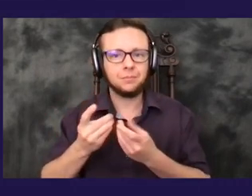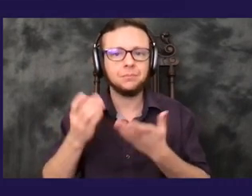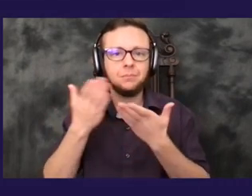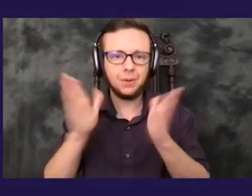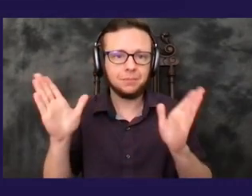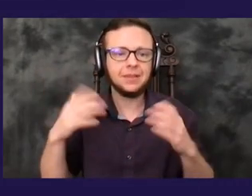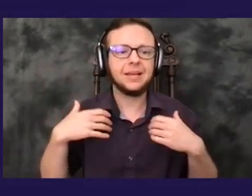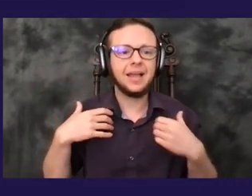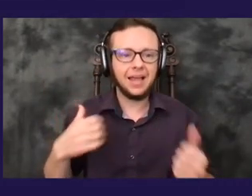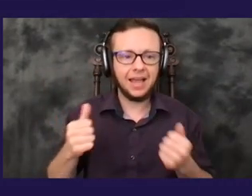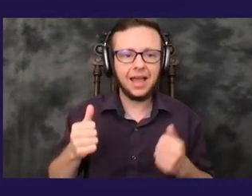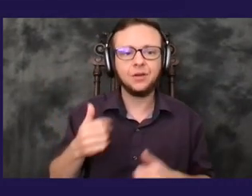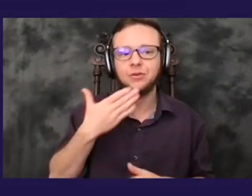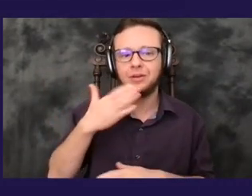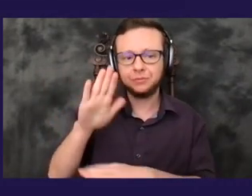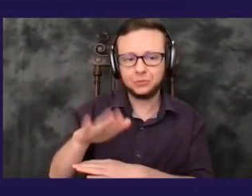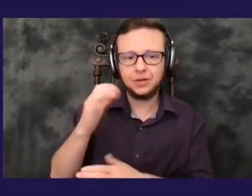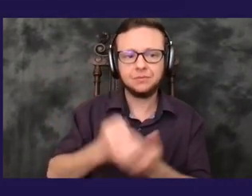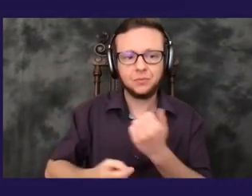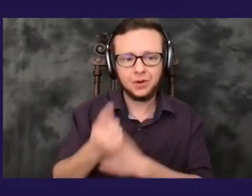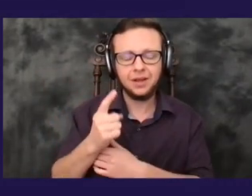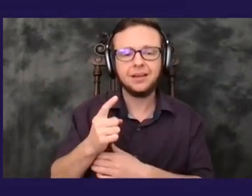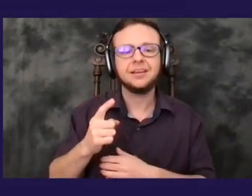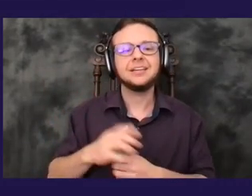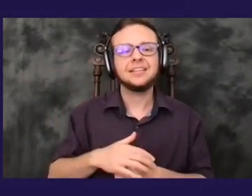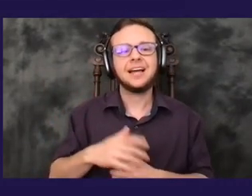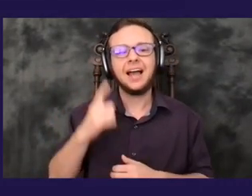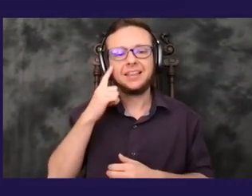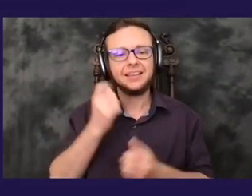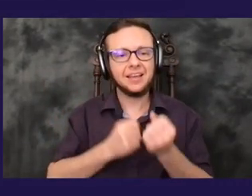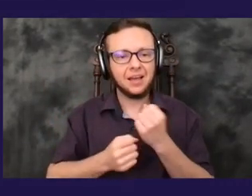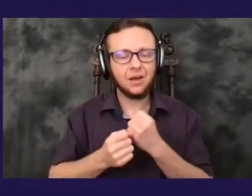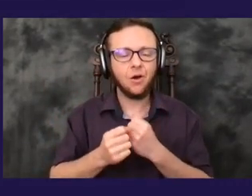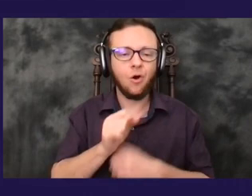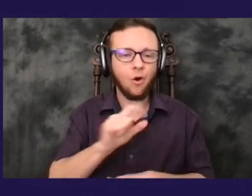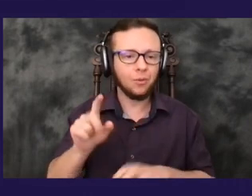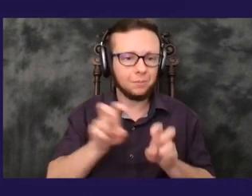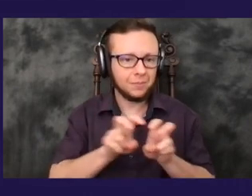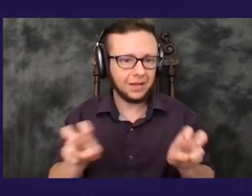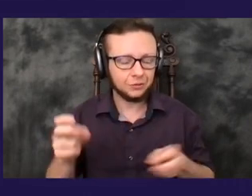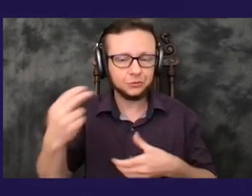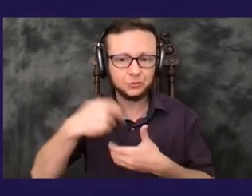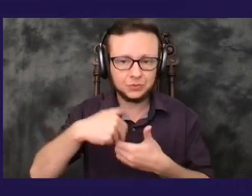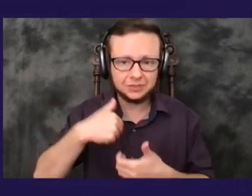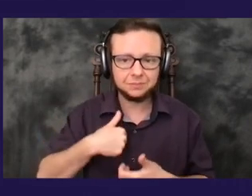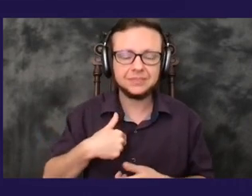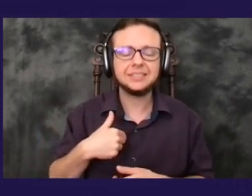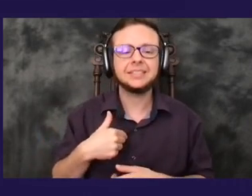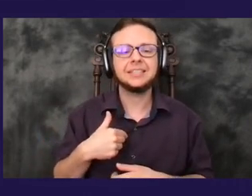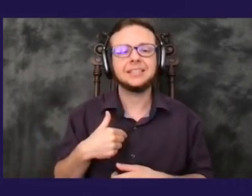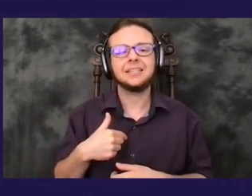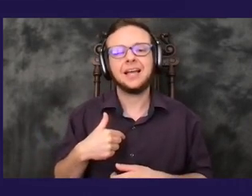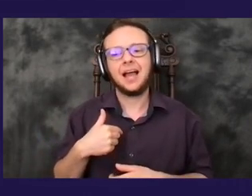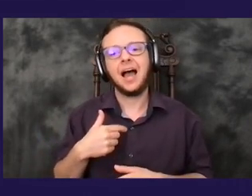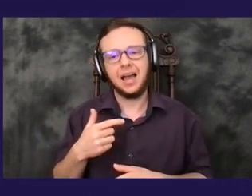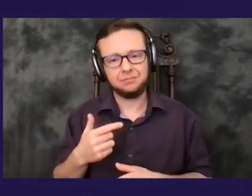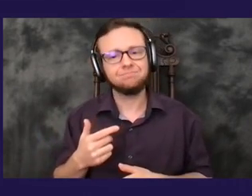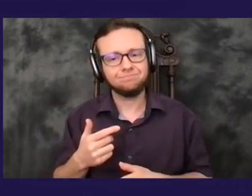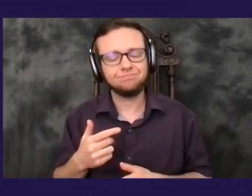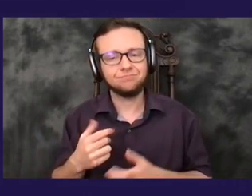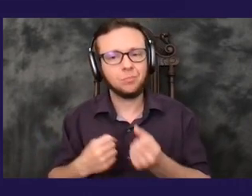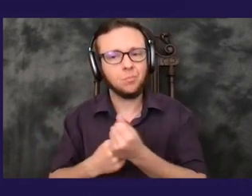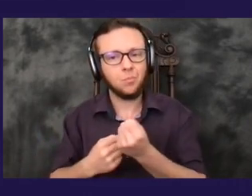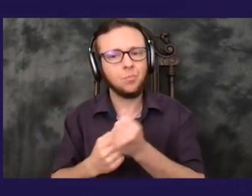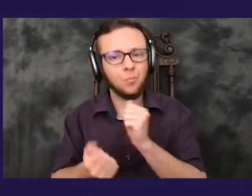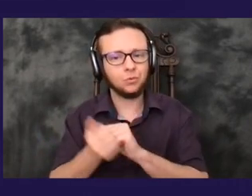everyone. I thank all of my panelists joining me, and I echo most of their sentiments. So as Allison